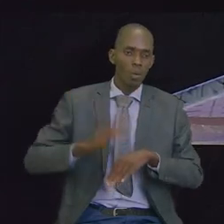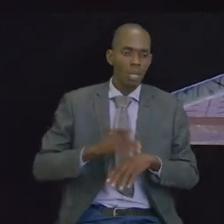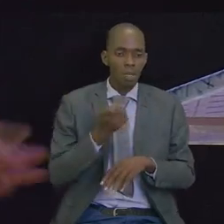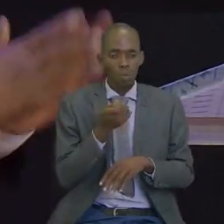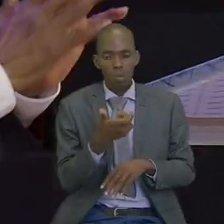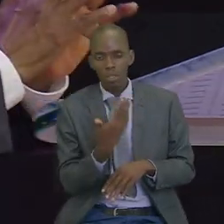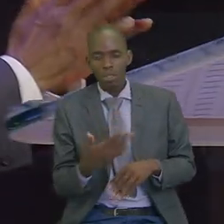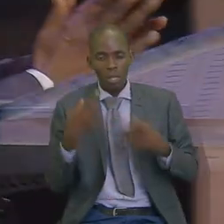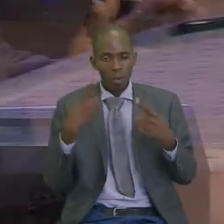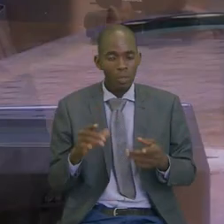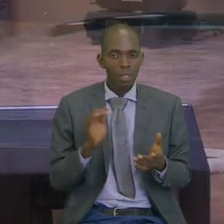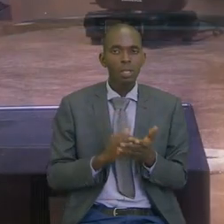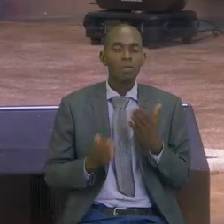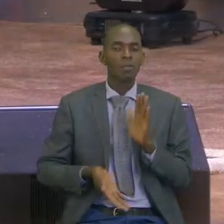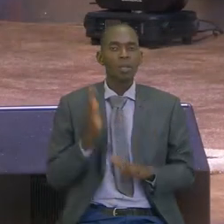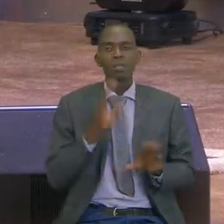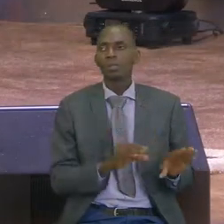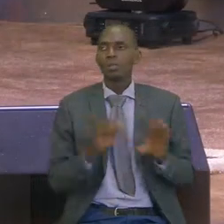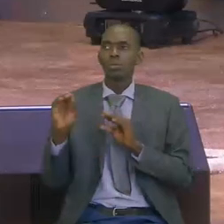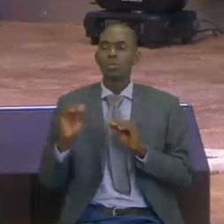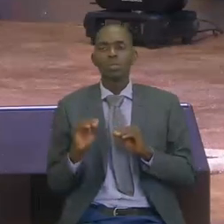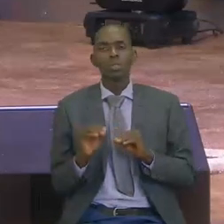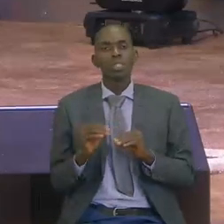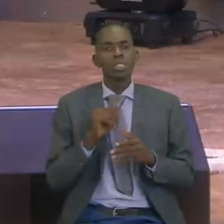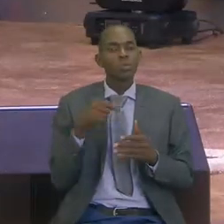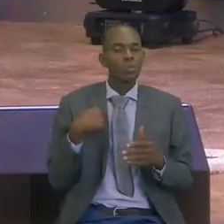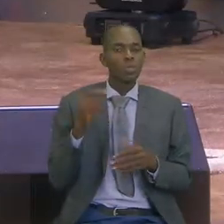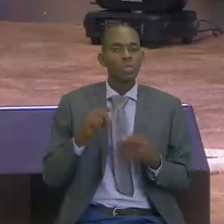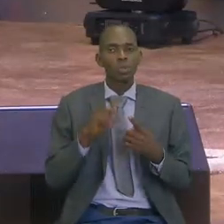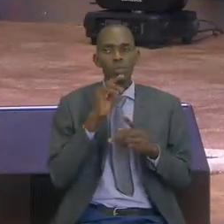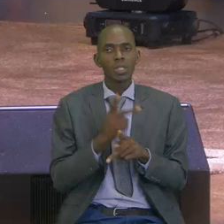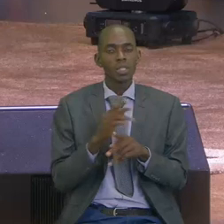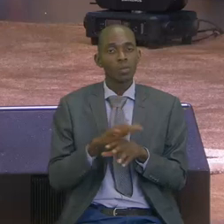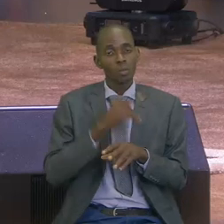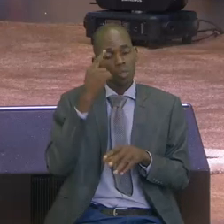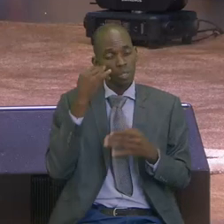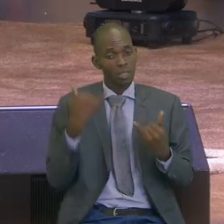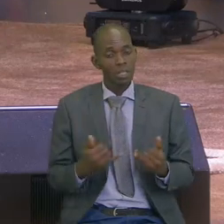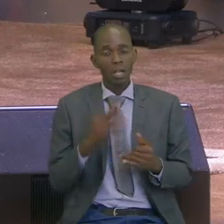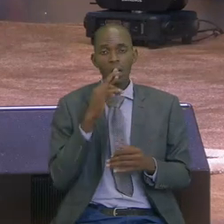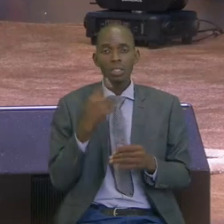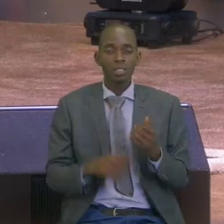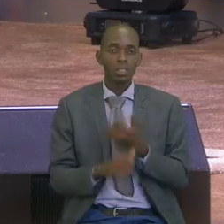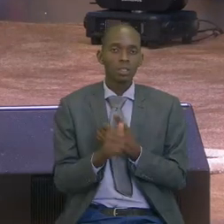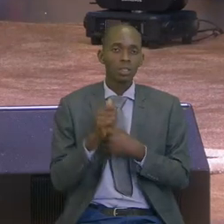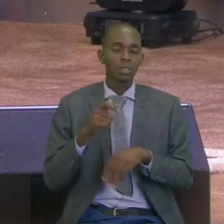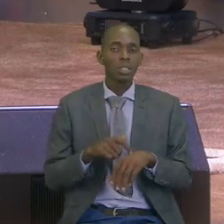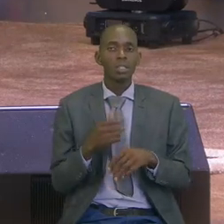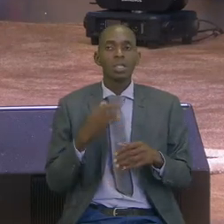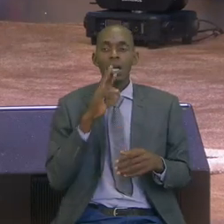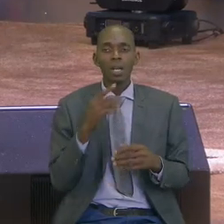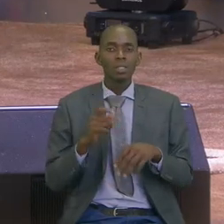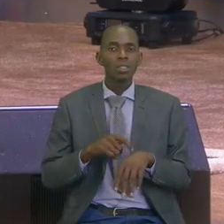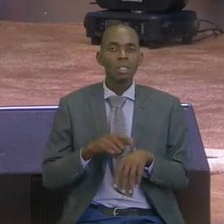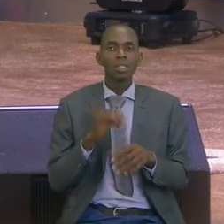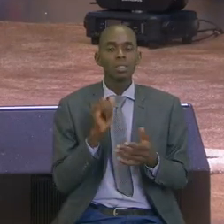I'm going. Well, to be careful, because these are days, they're dangerous days, and they're days when if you make it